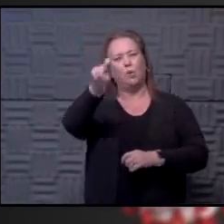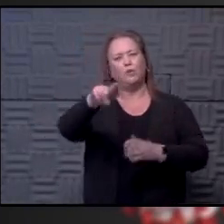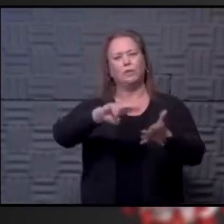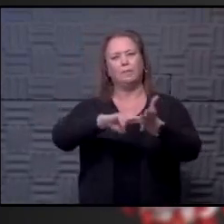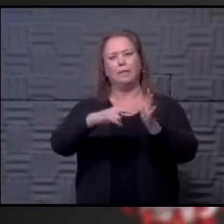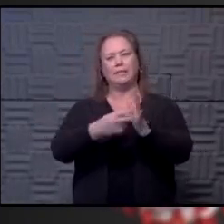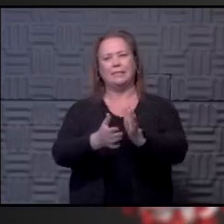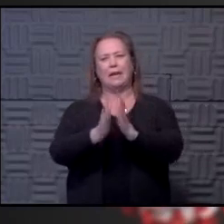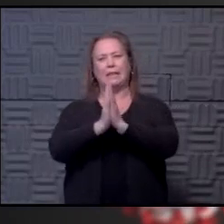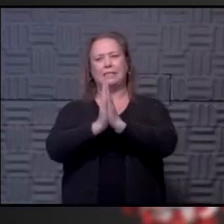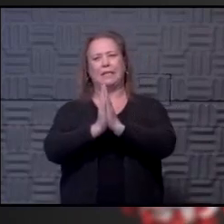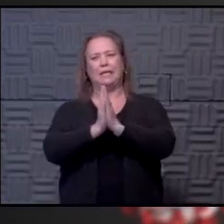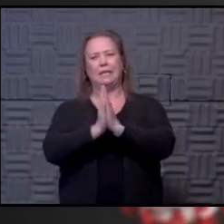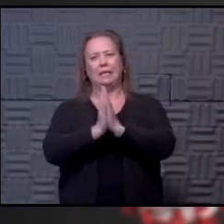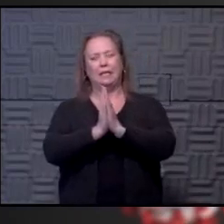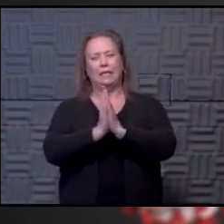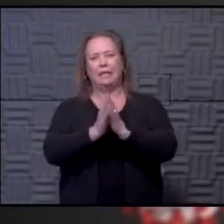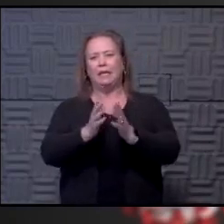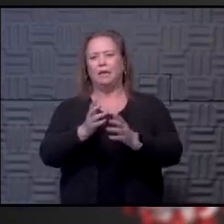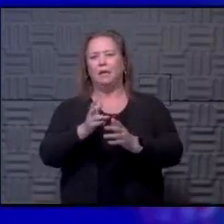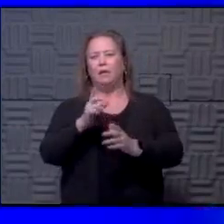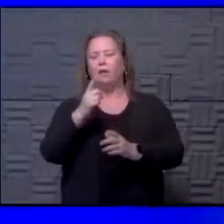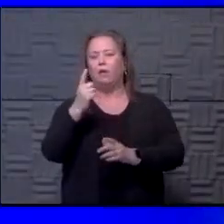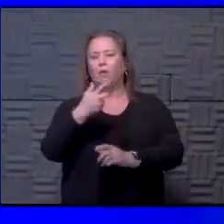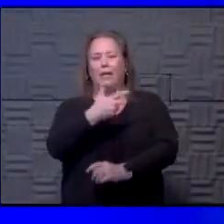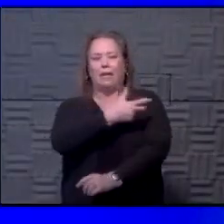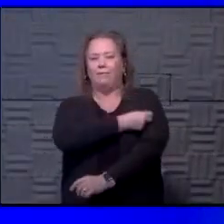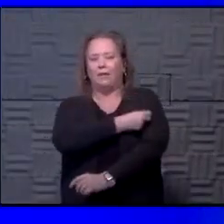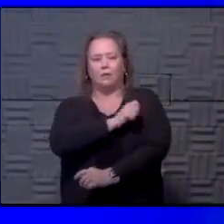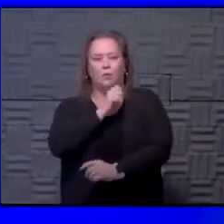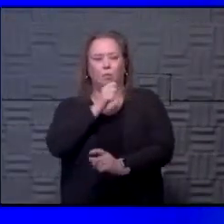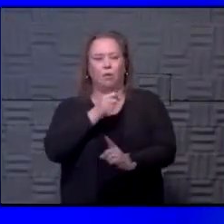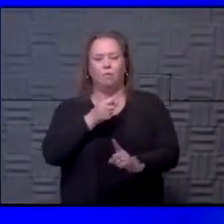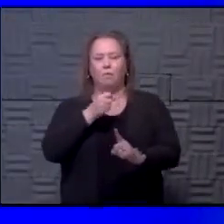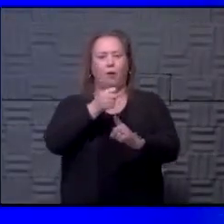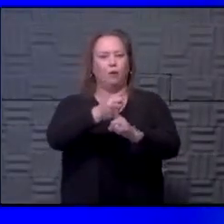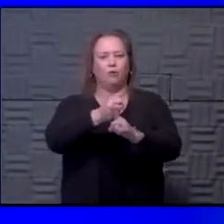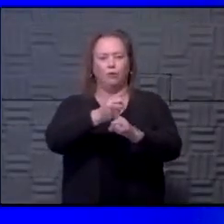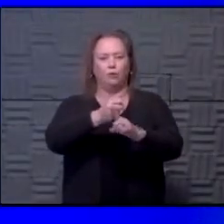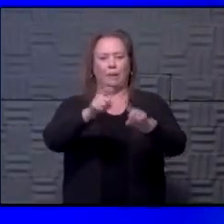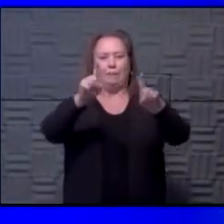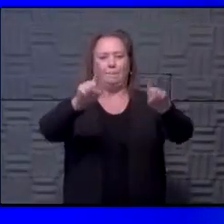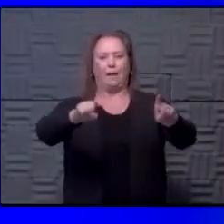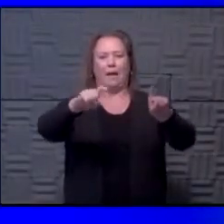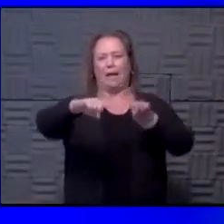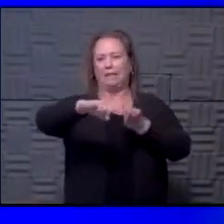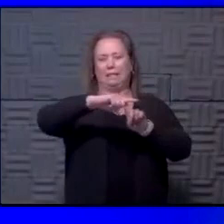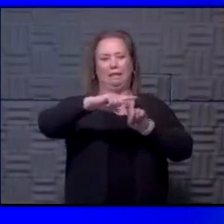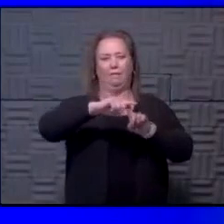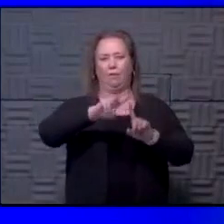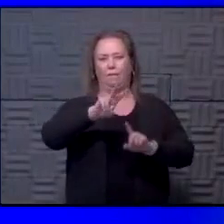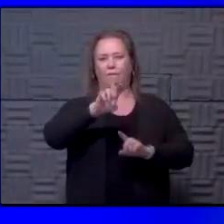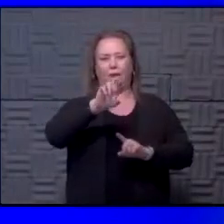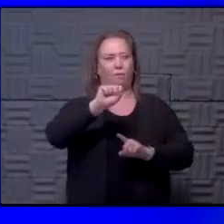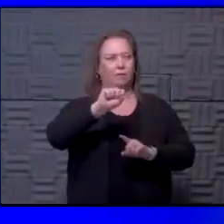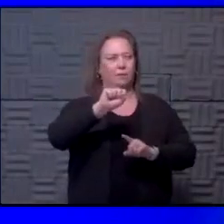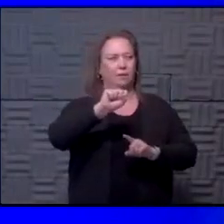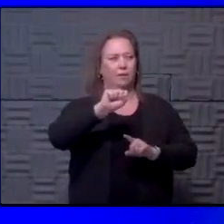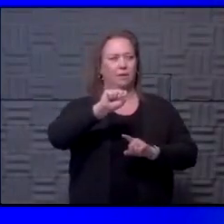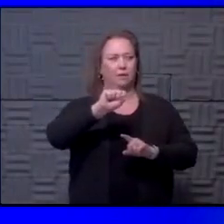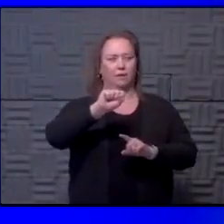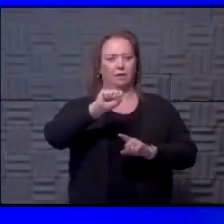is asking. So just getting the vaccine will not cause you to ever test positive for the virus. If you've been